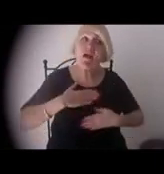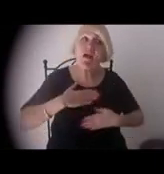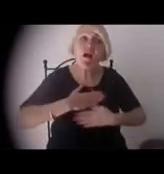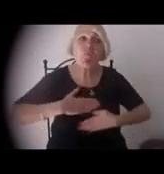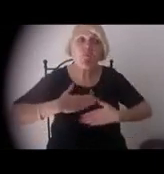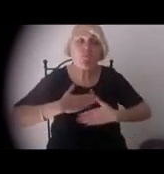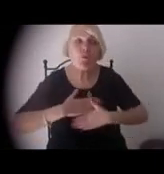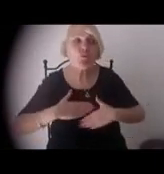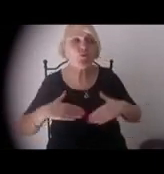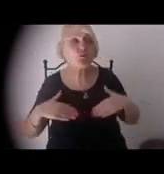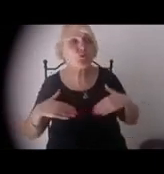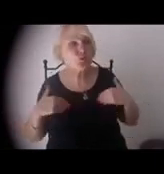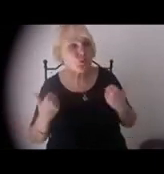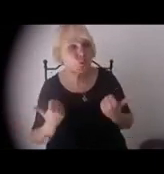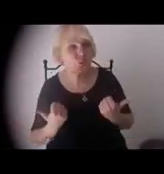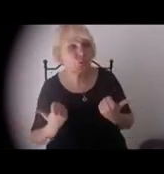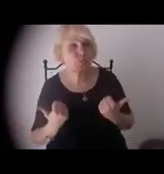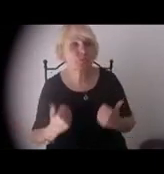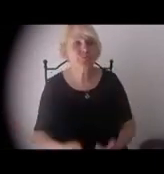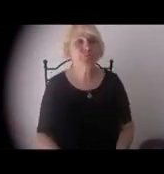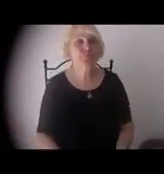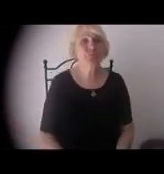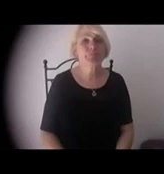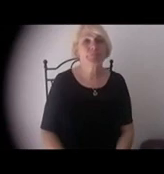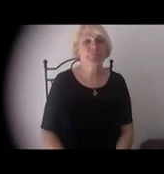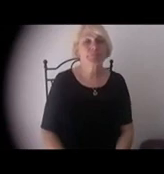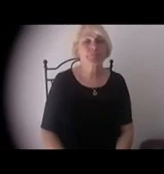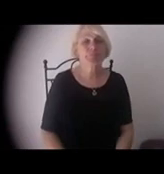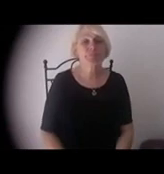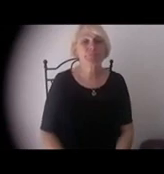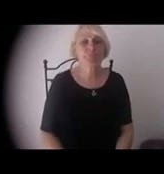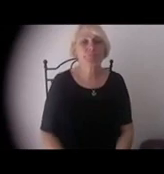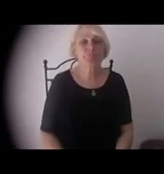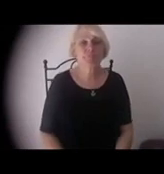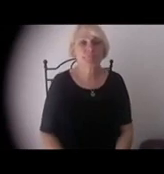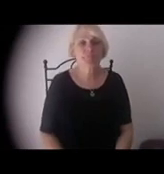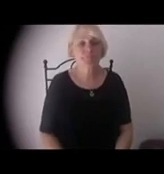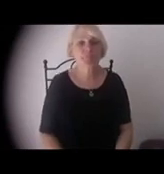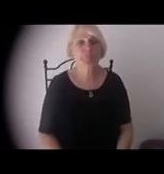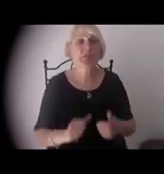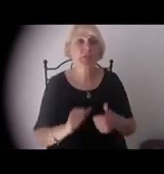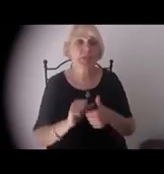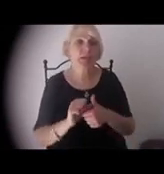well-being rather than not at all, and that it's better to have that conversation,